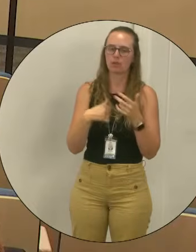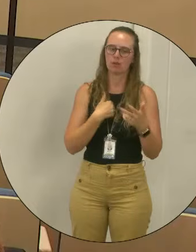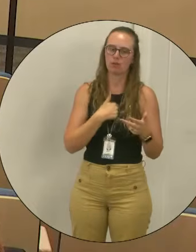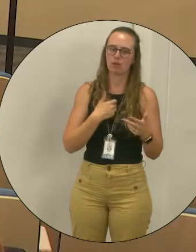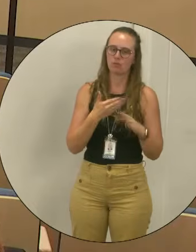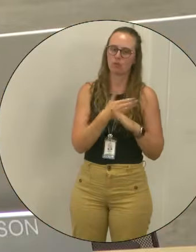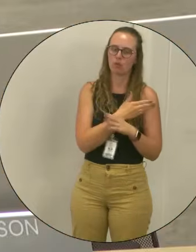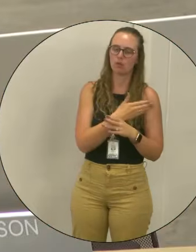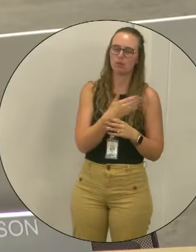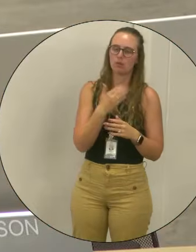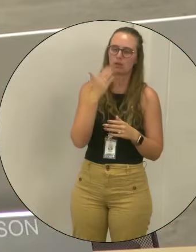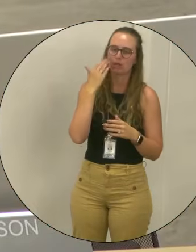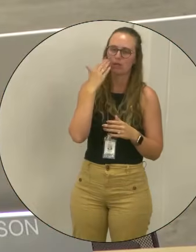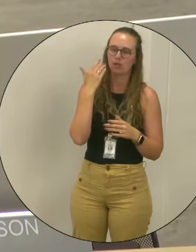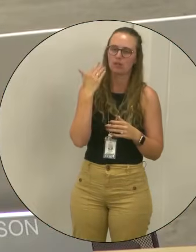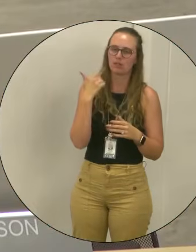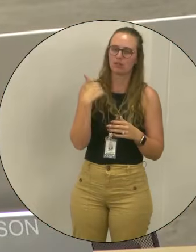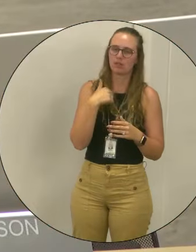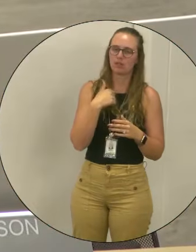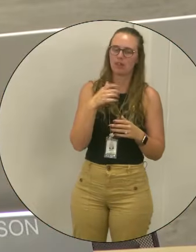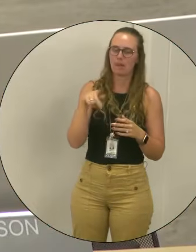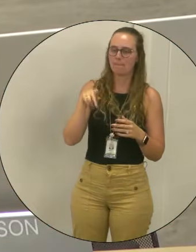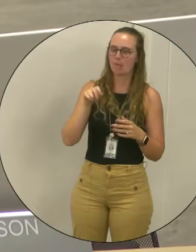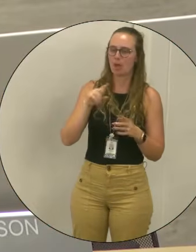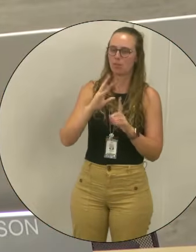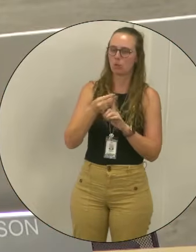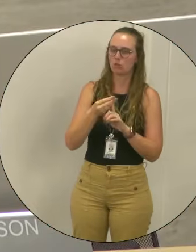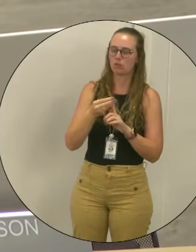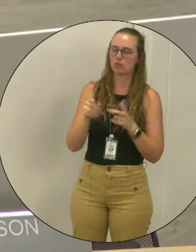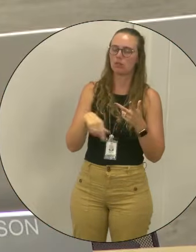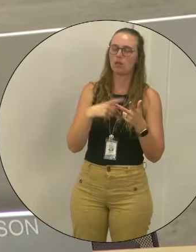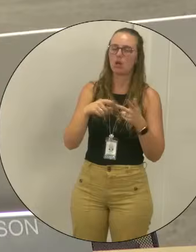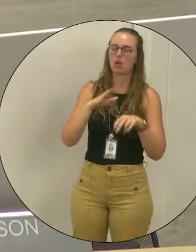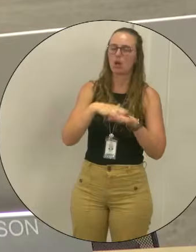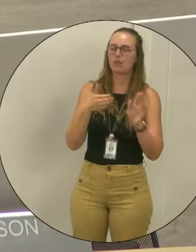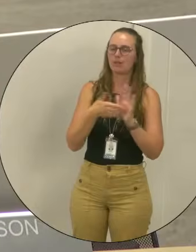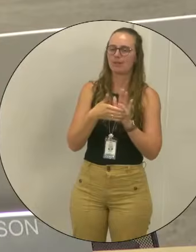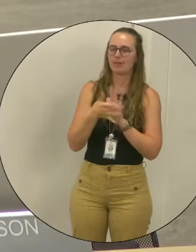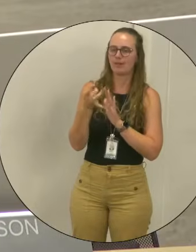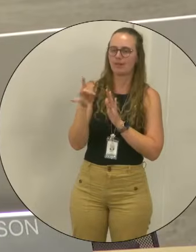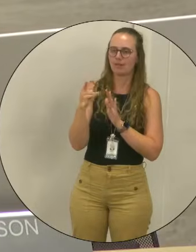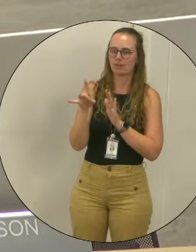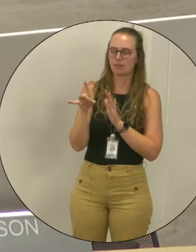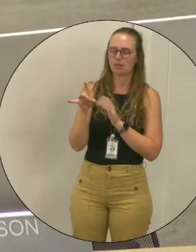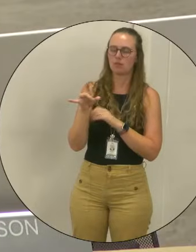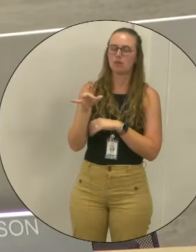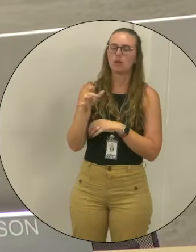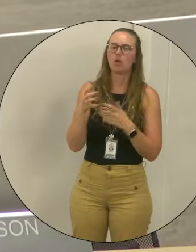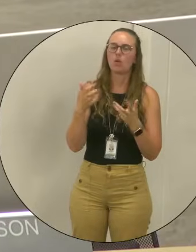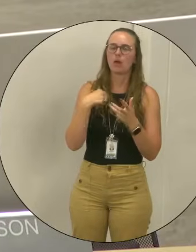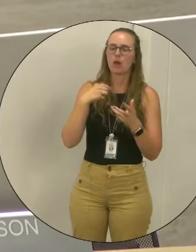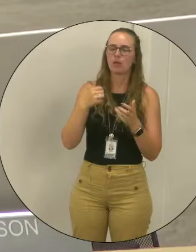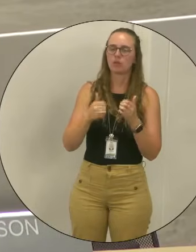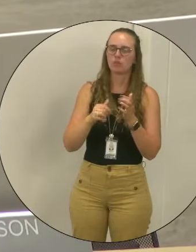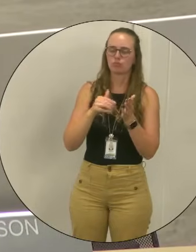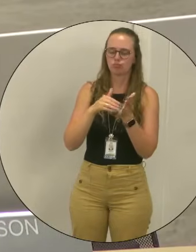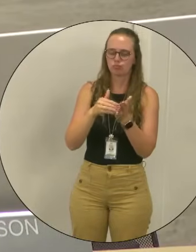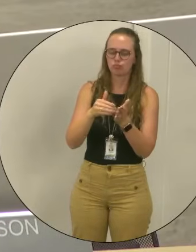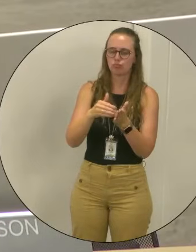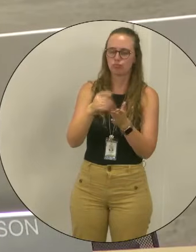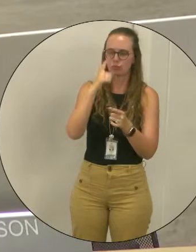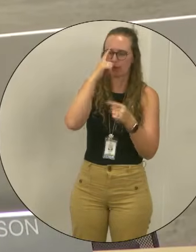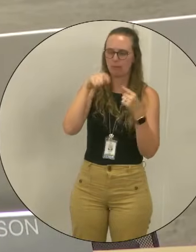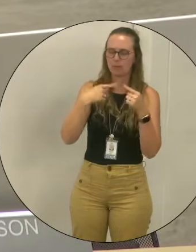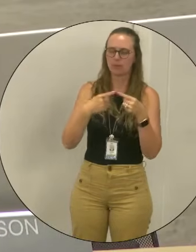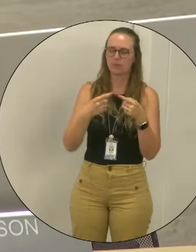in advance because I'm going to do a little bit of a pop culture. But on slide 18, and part of what I consistently think about with this is when we